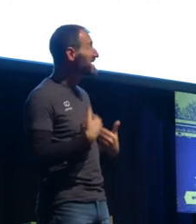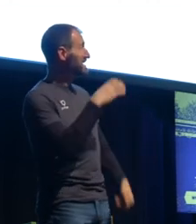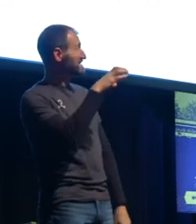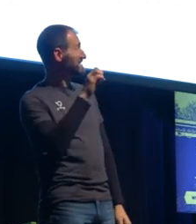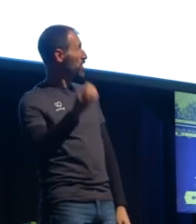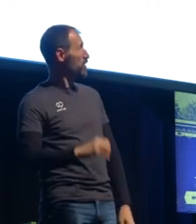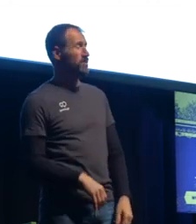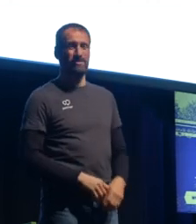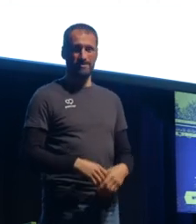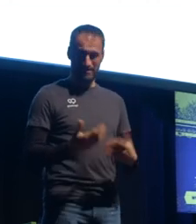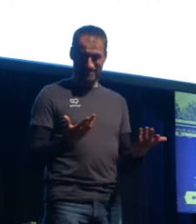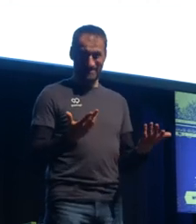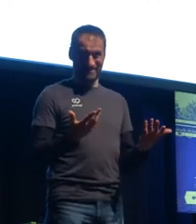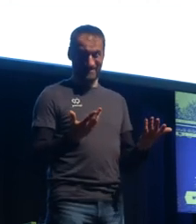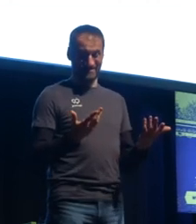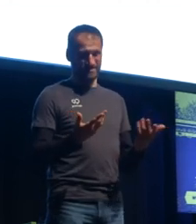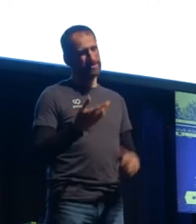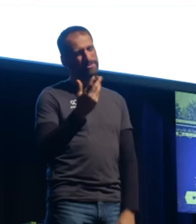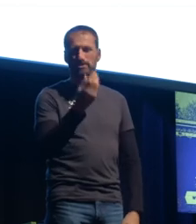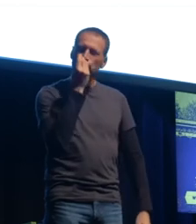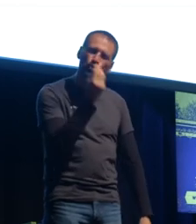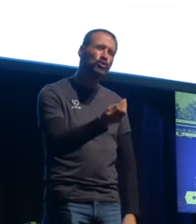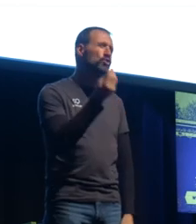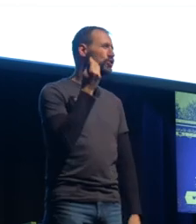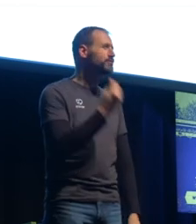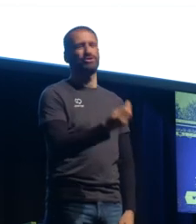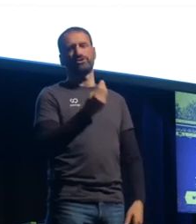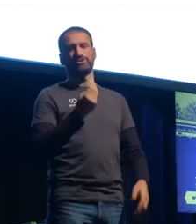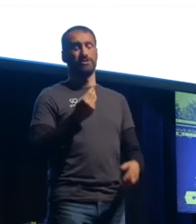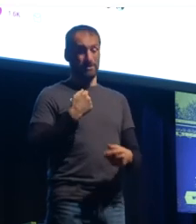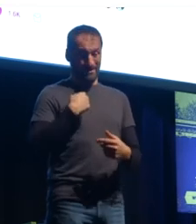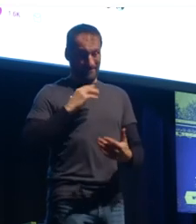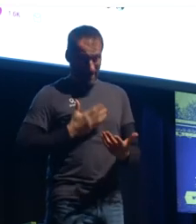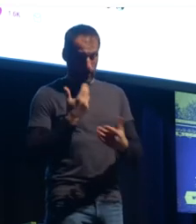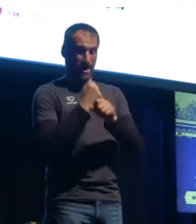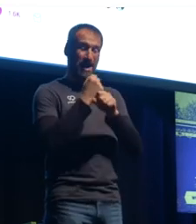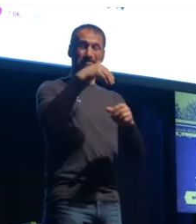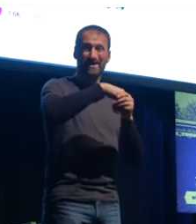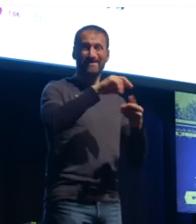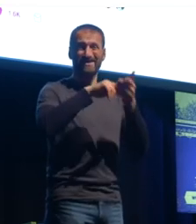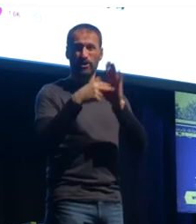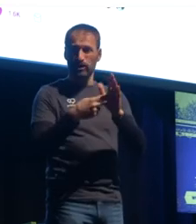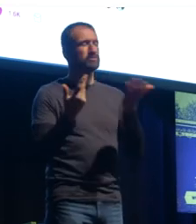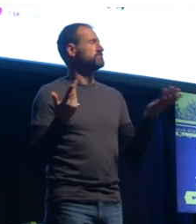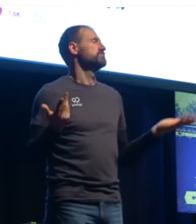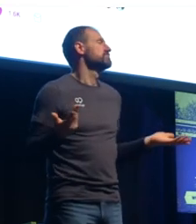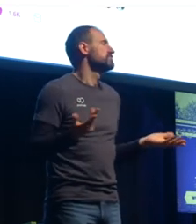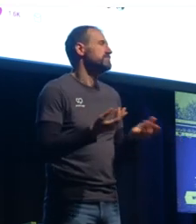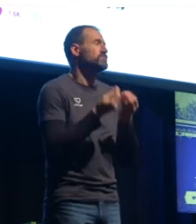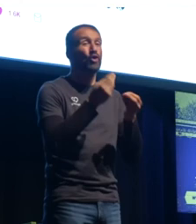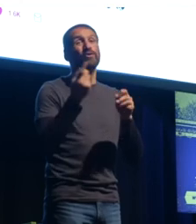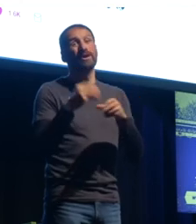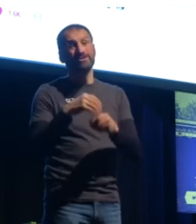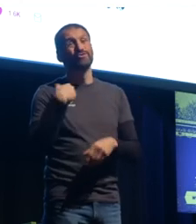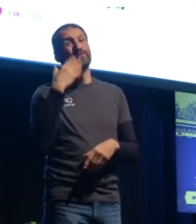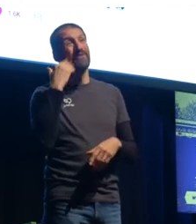I go through this all of the time as a woman of tech and as a person of color in tech. And so hashtag